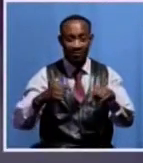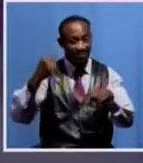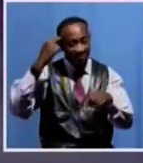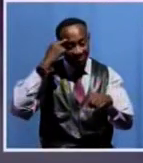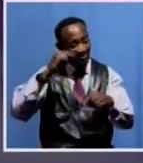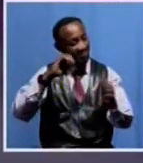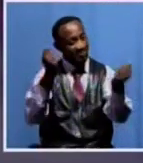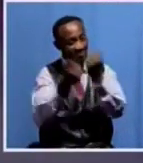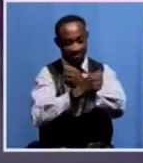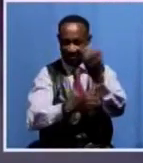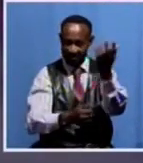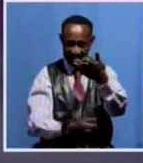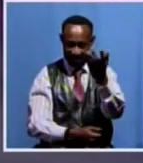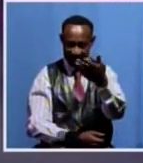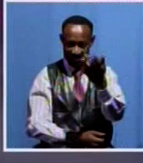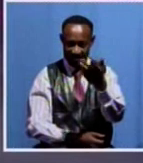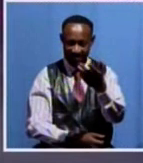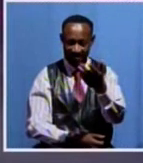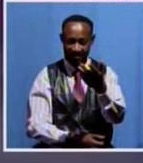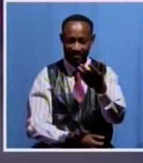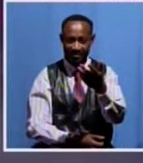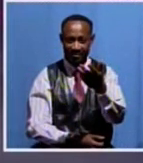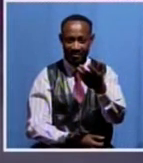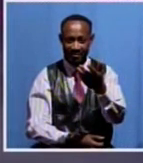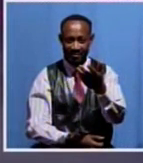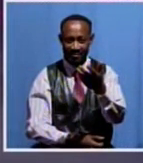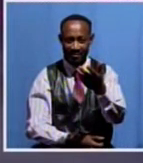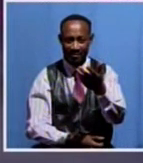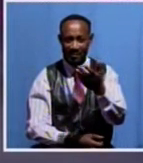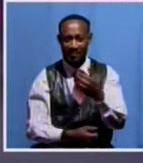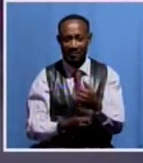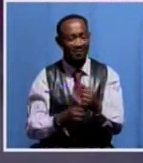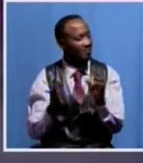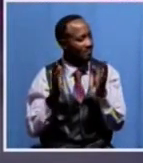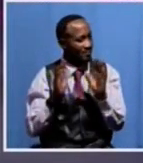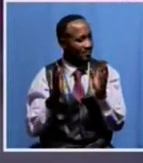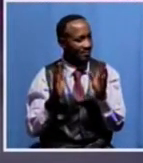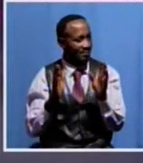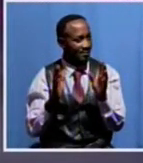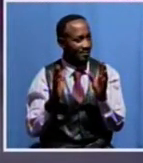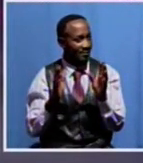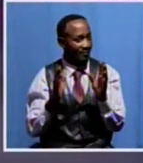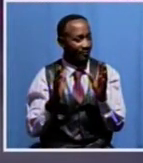No, government didn't say it was. But were you misled by technocrats? No, there was nothing like that. Maybe